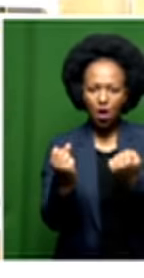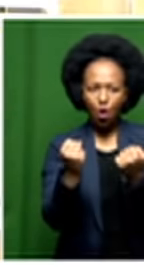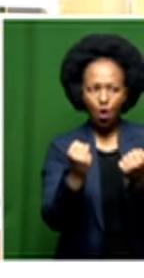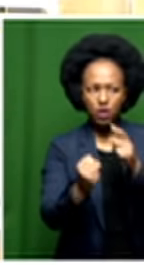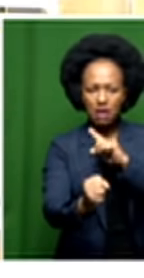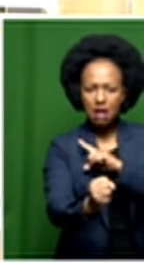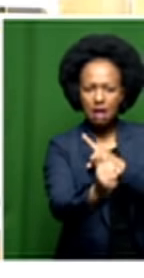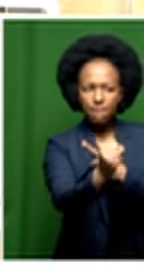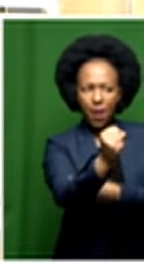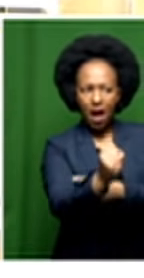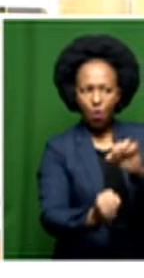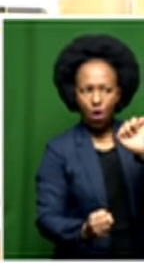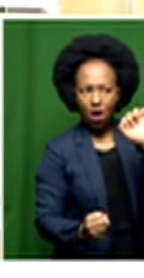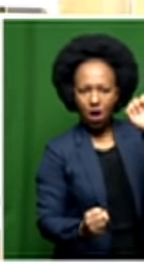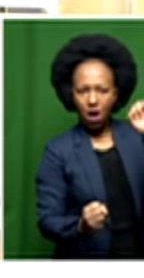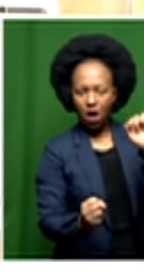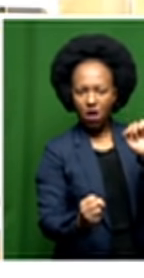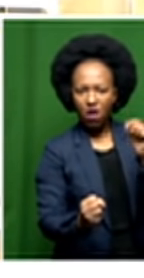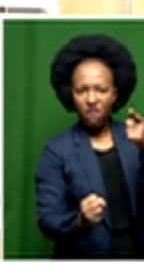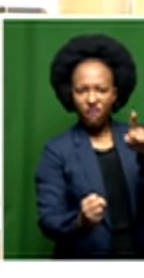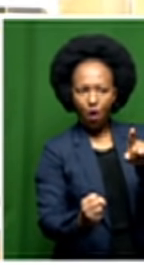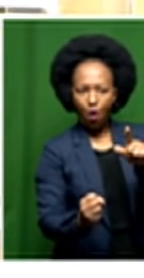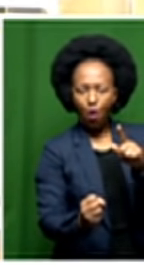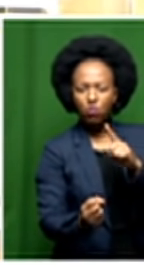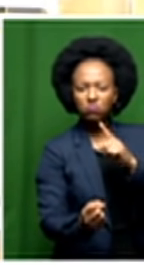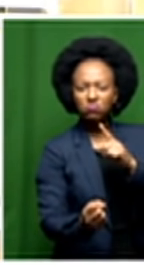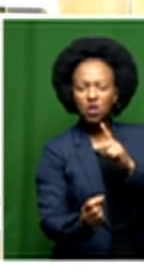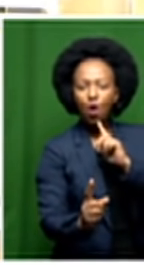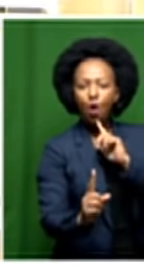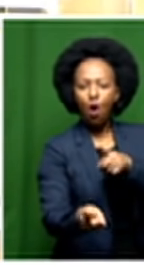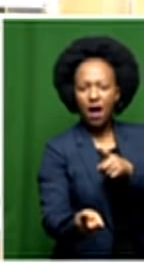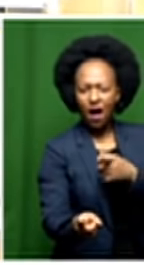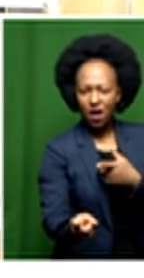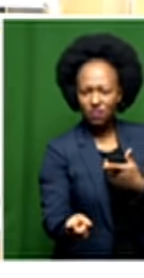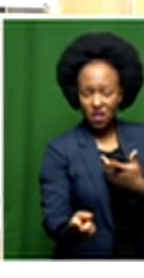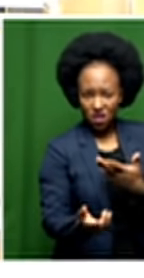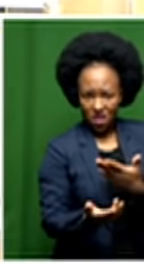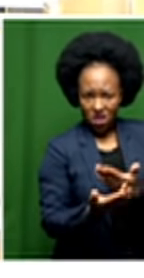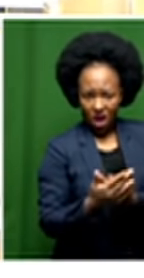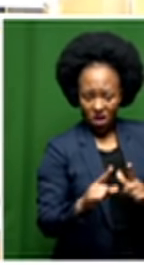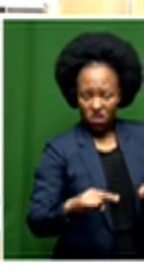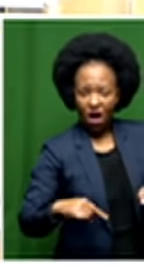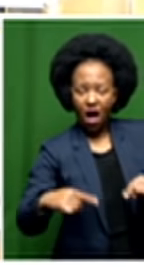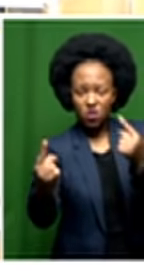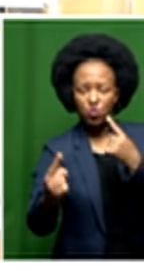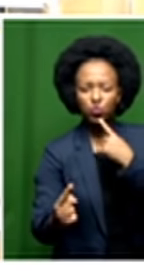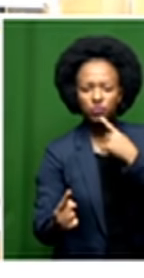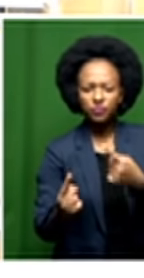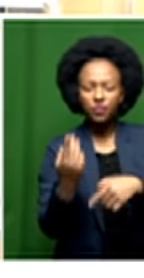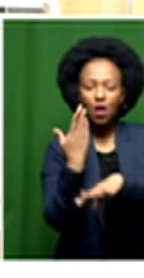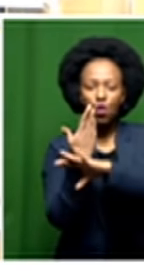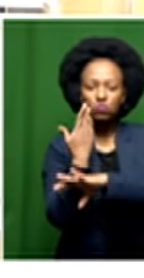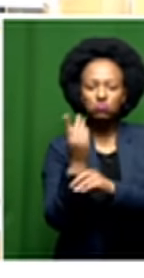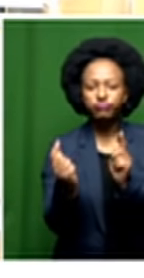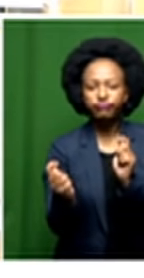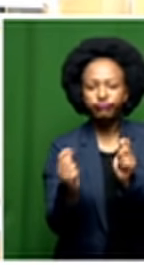make such rulings, and they probably would want to argue that a constitutional amendment